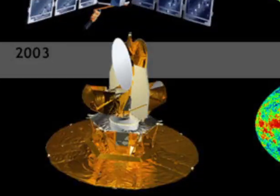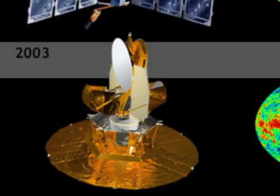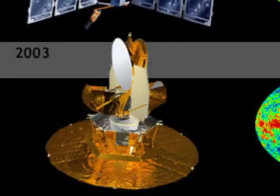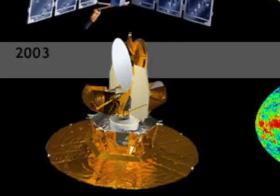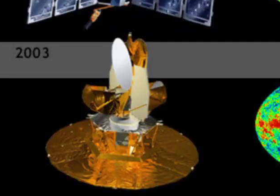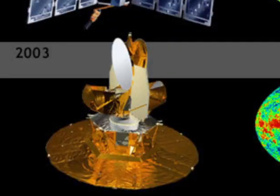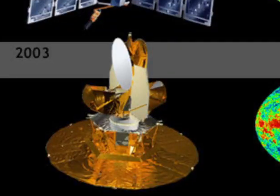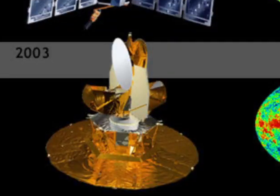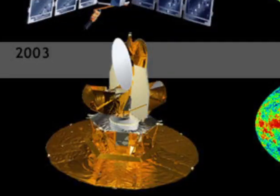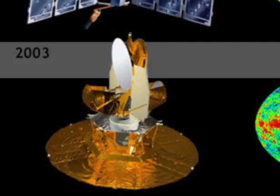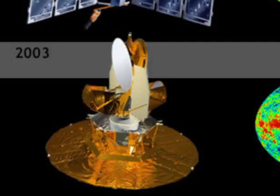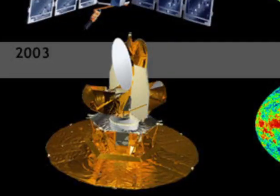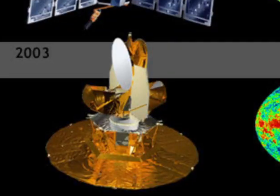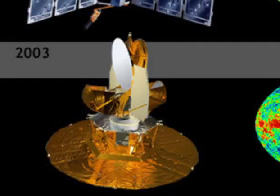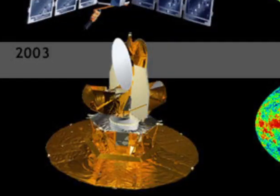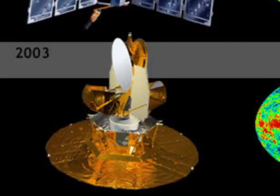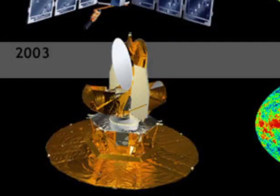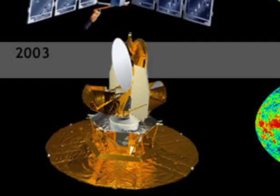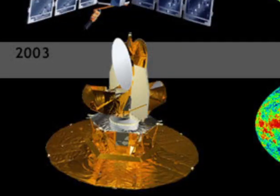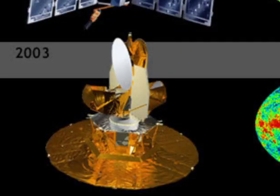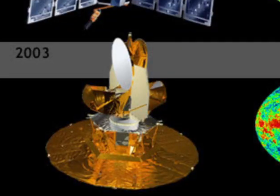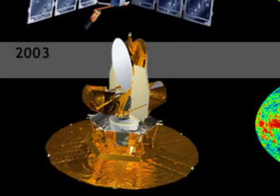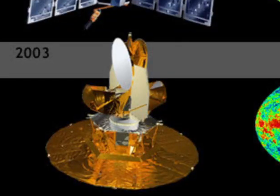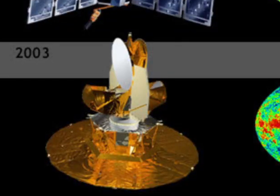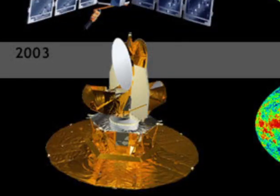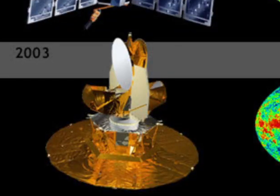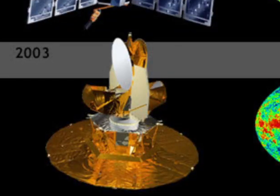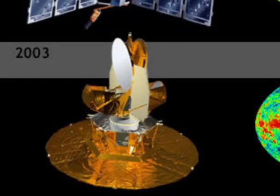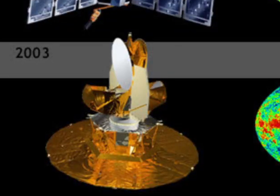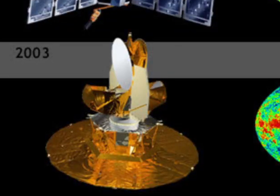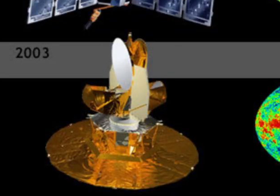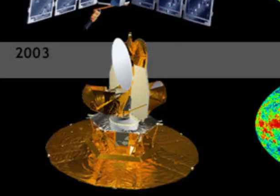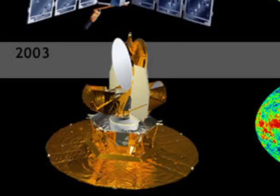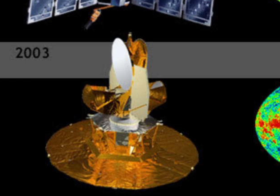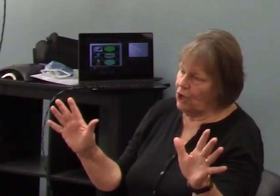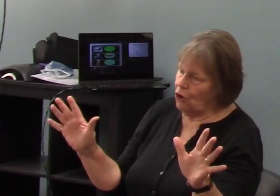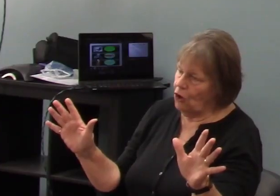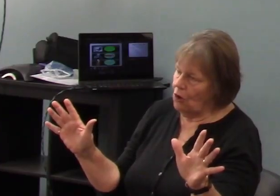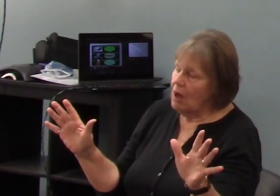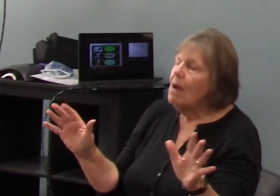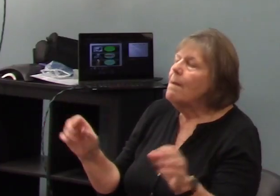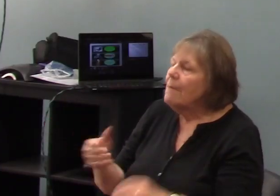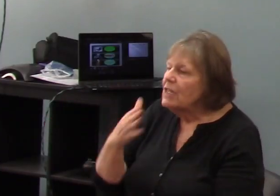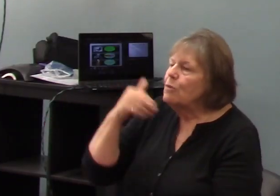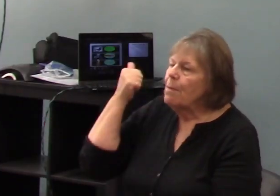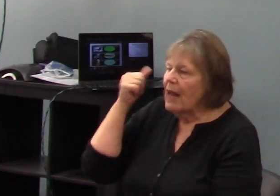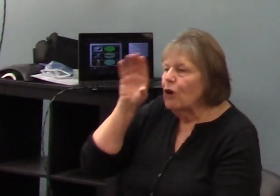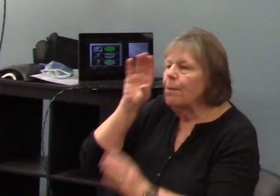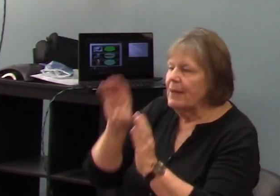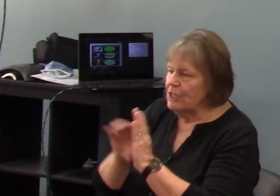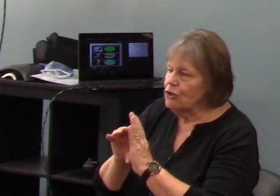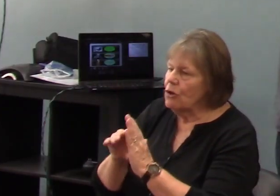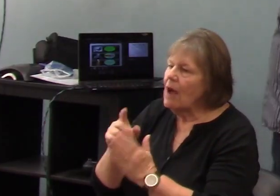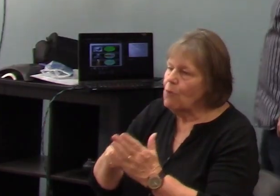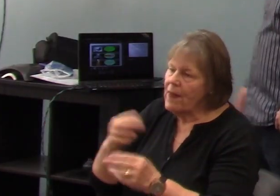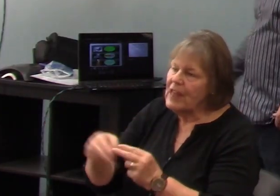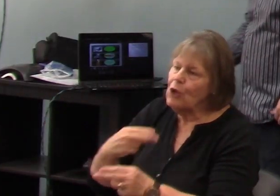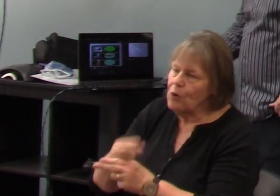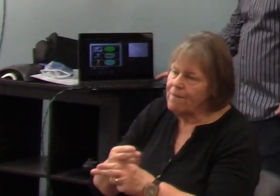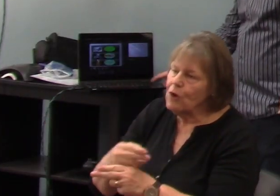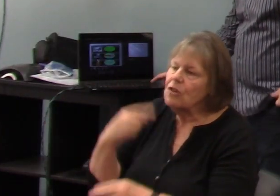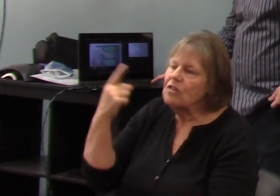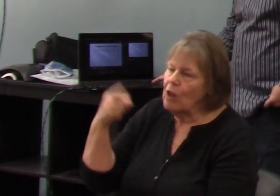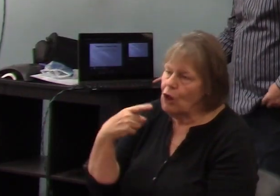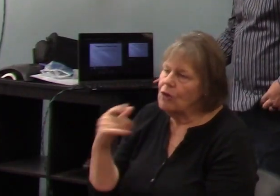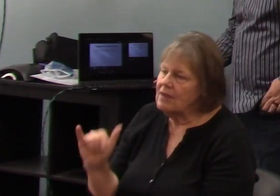just far, far better resolution. Able to see a much better picture of what the universe really looked like. And they said, no, we need to do one